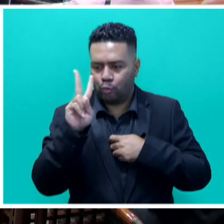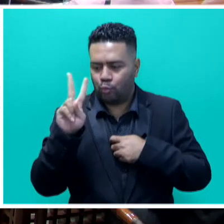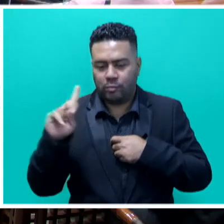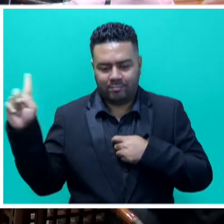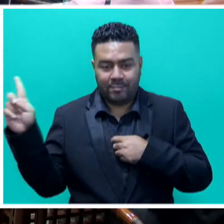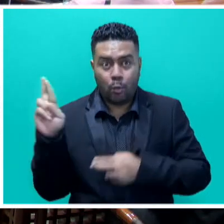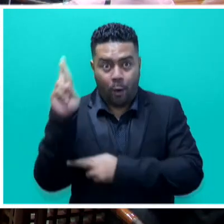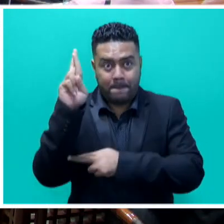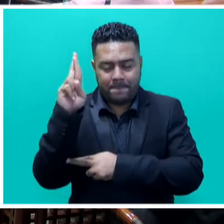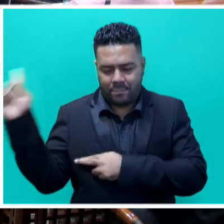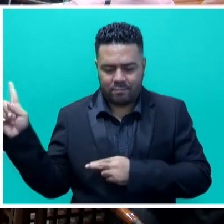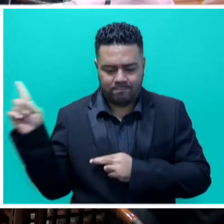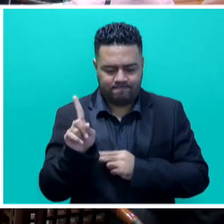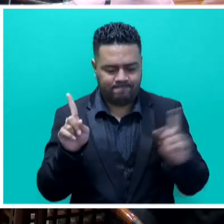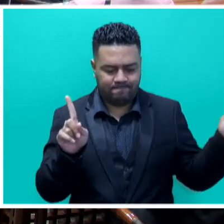process at the table.